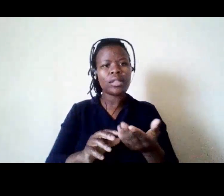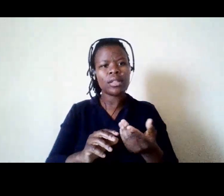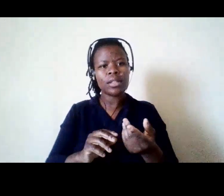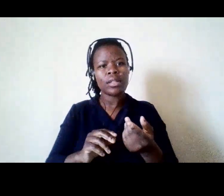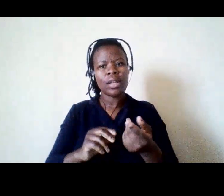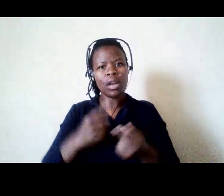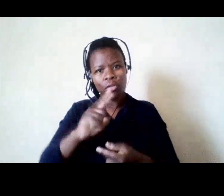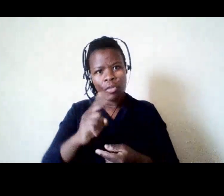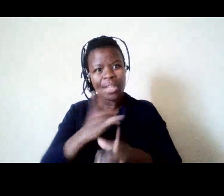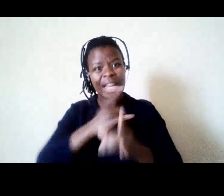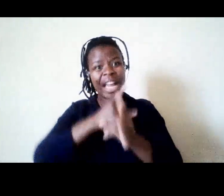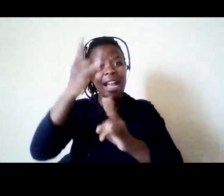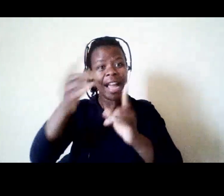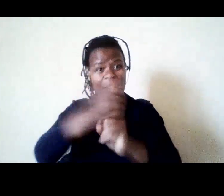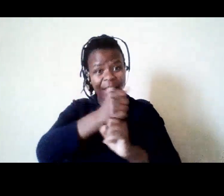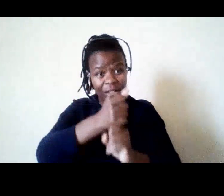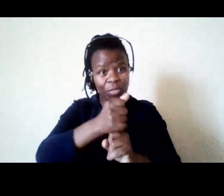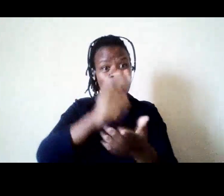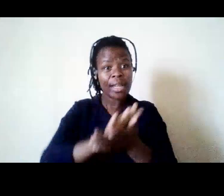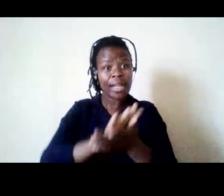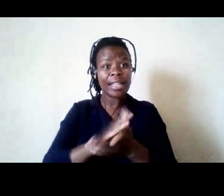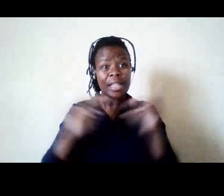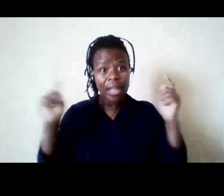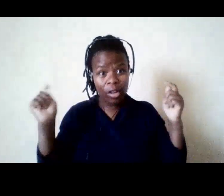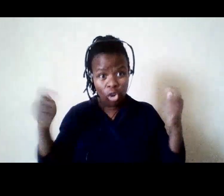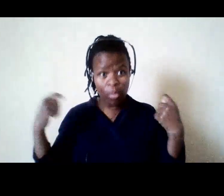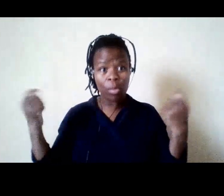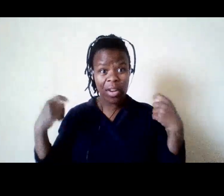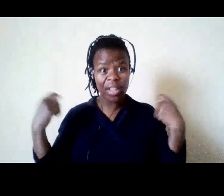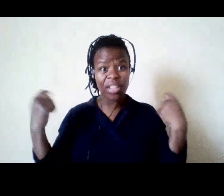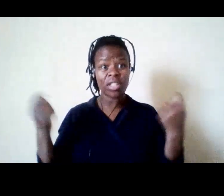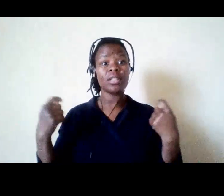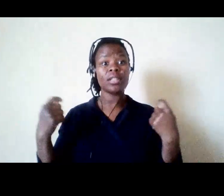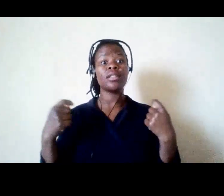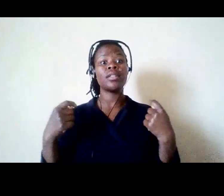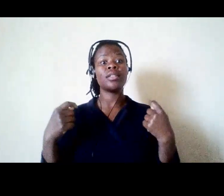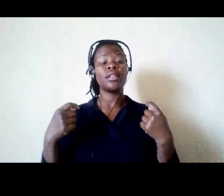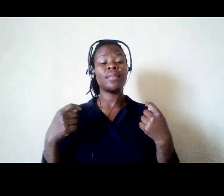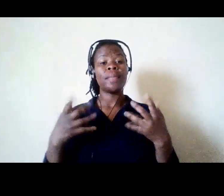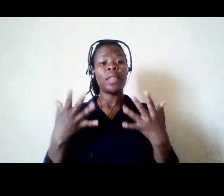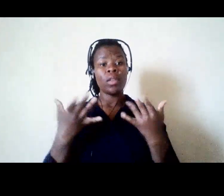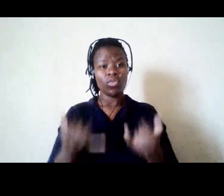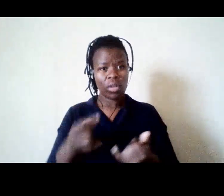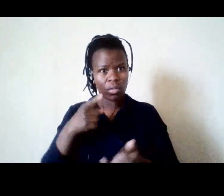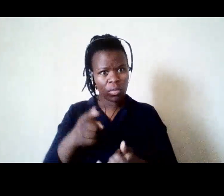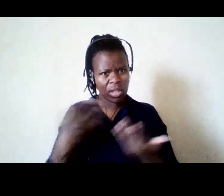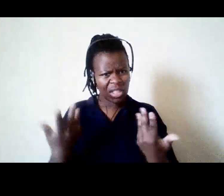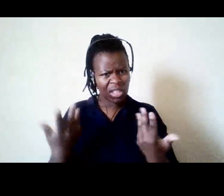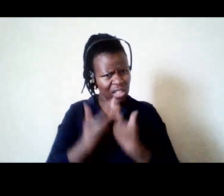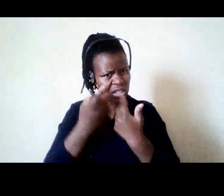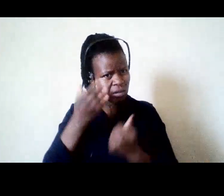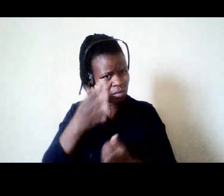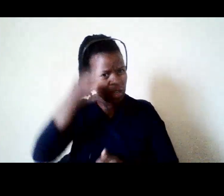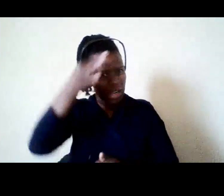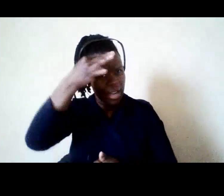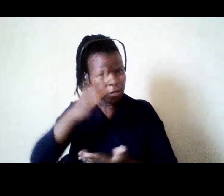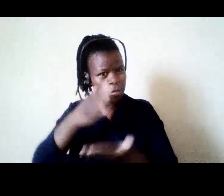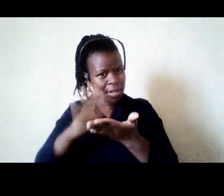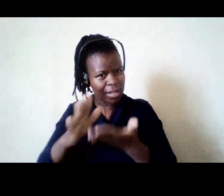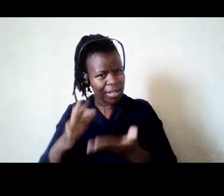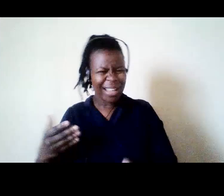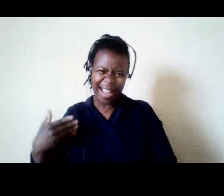achievements. But when it comes to the challenges, in government sectors, they don't want to take